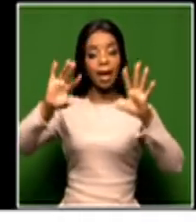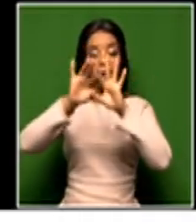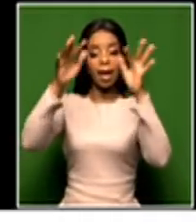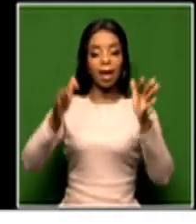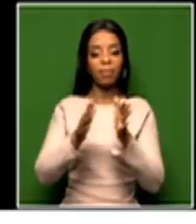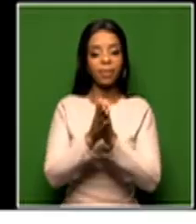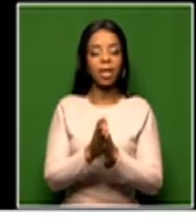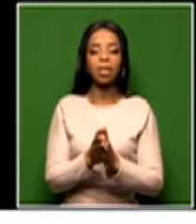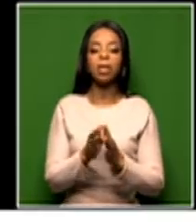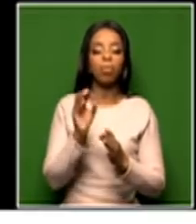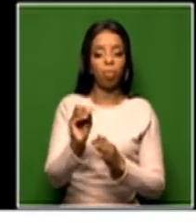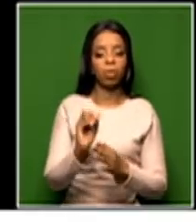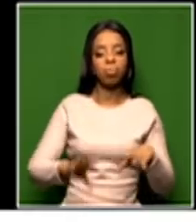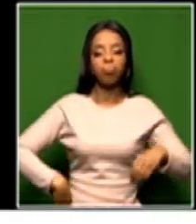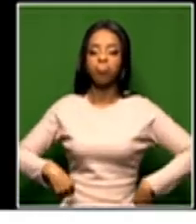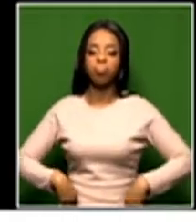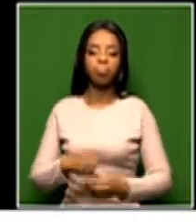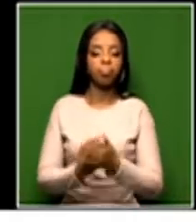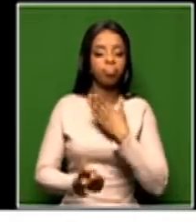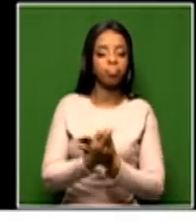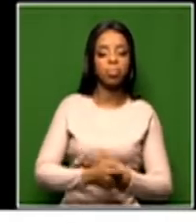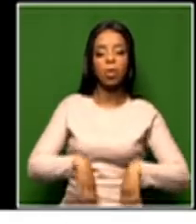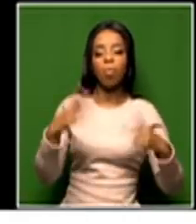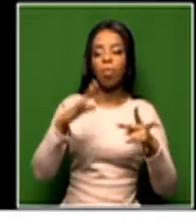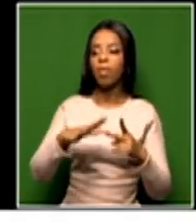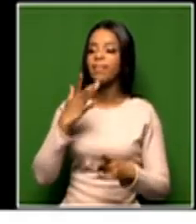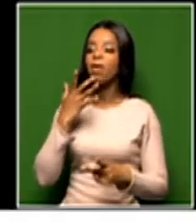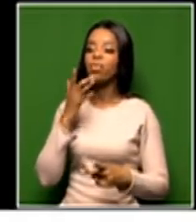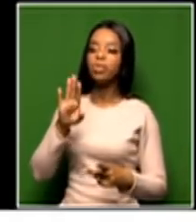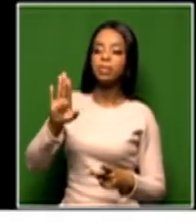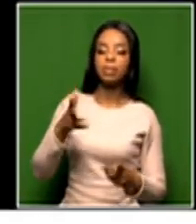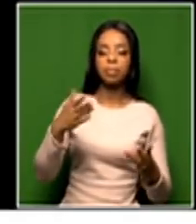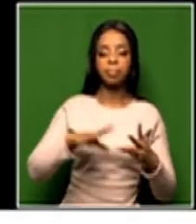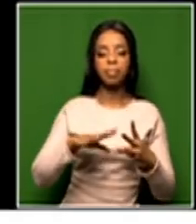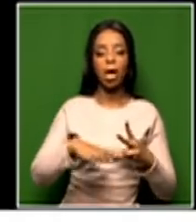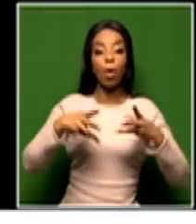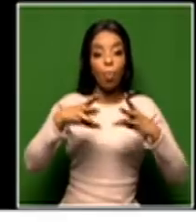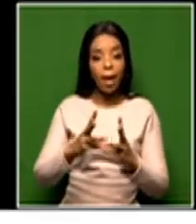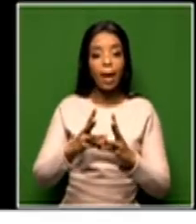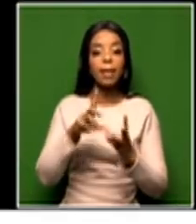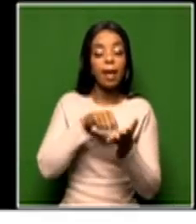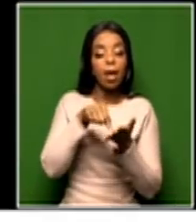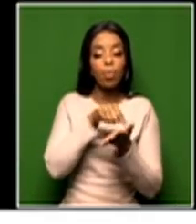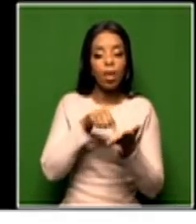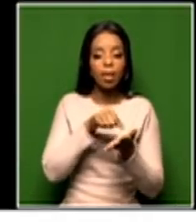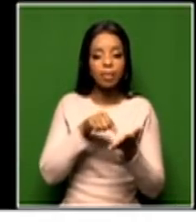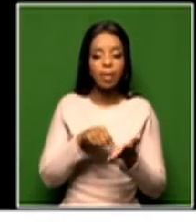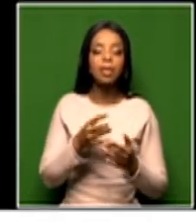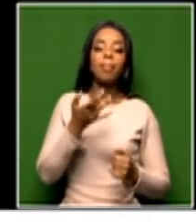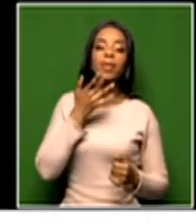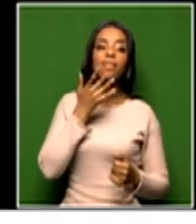with corruption, nepotism, favoritism, and a well-calculated preference for the service